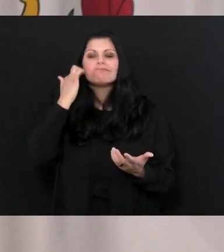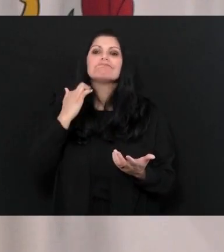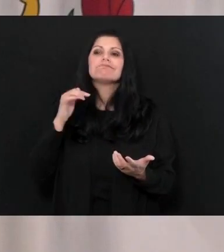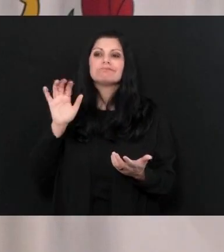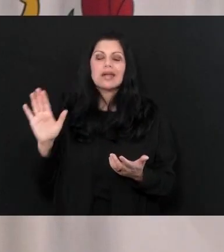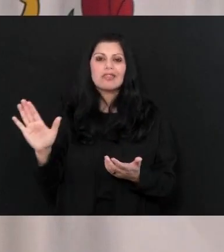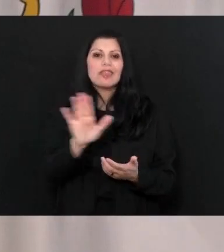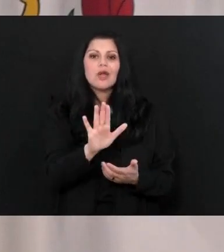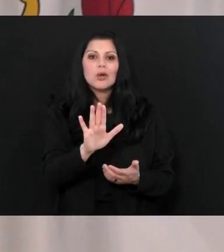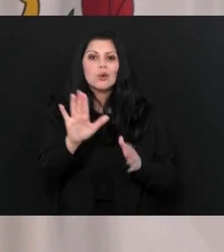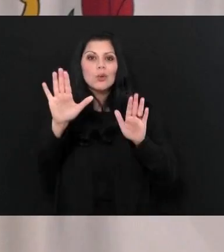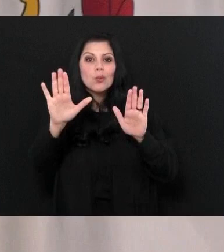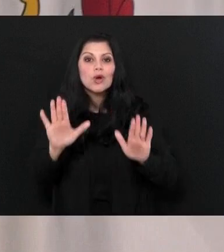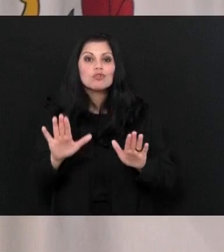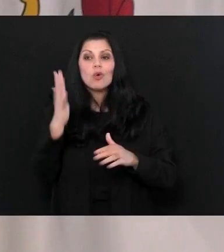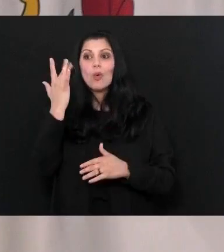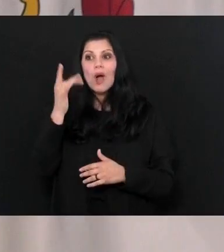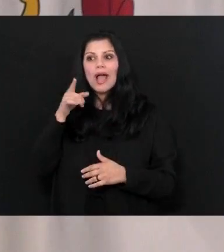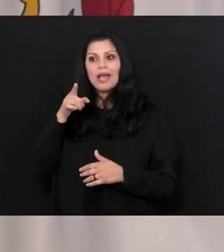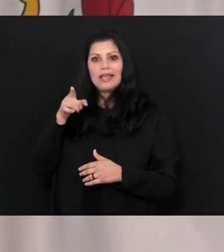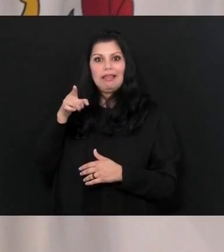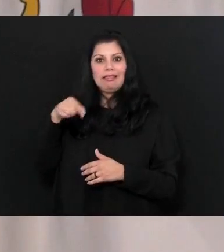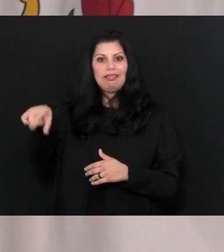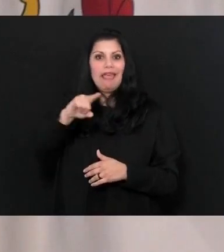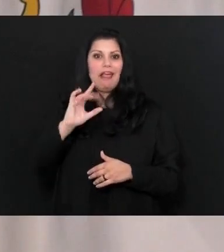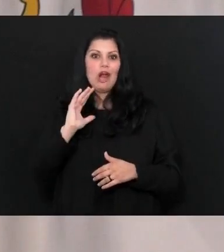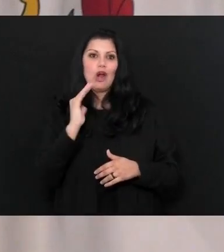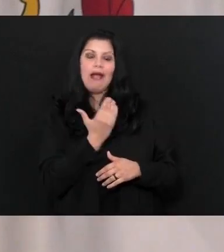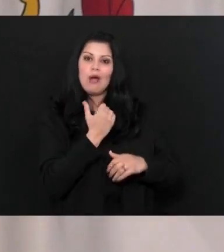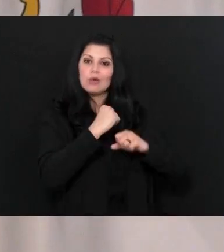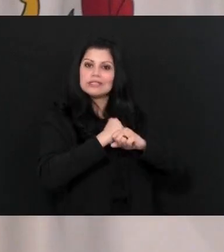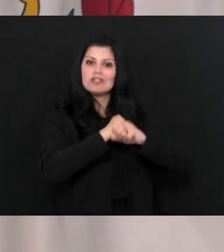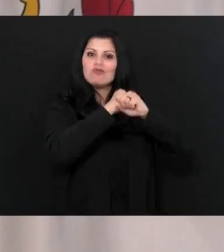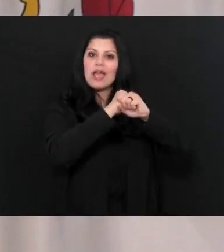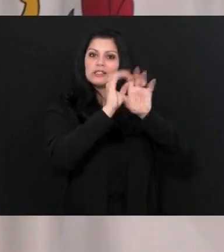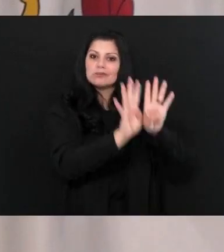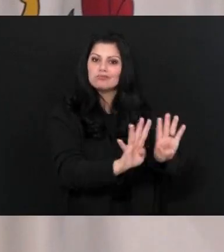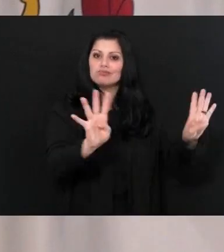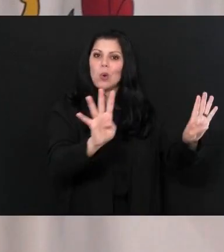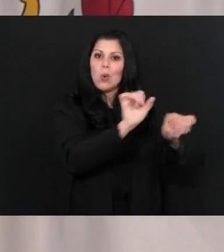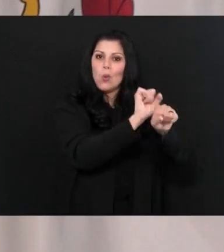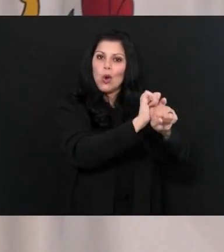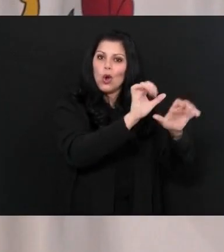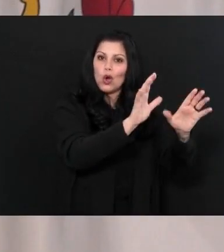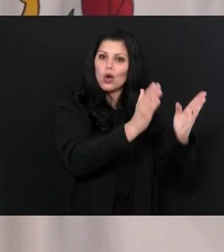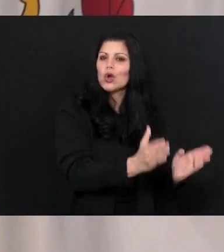know, they're our first line of defense, and they do phenomenal work. And